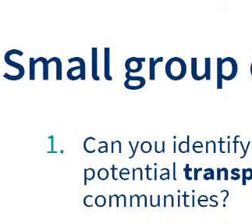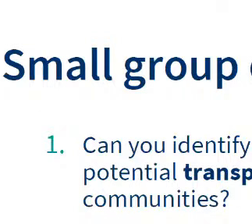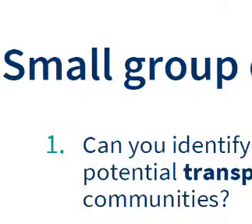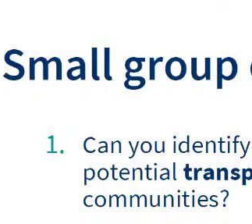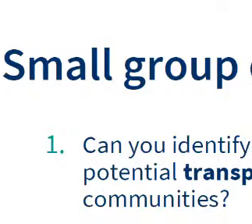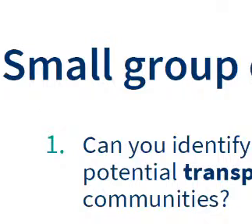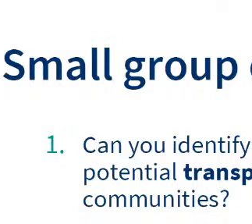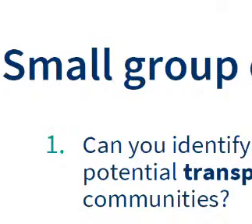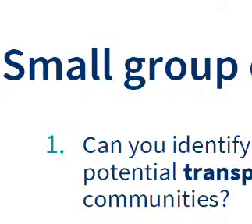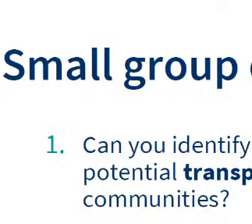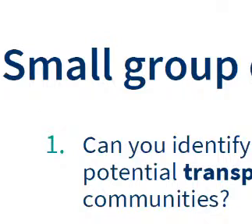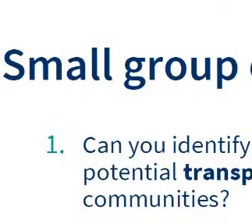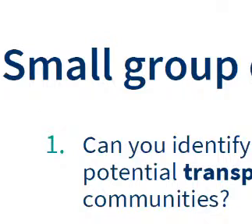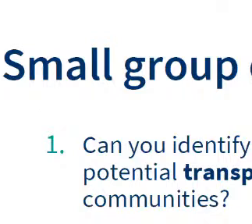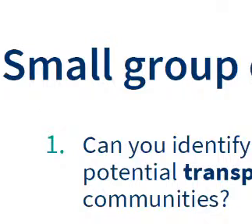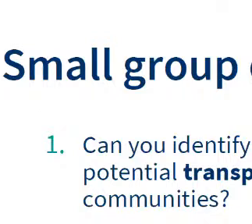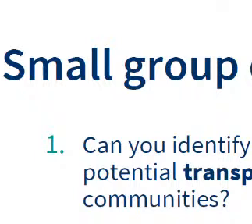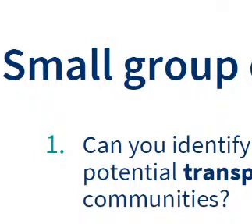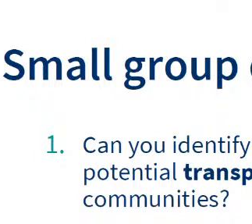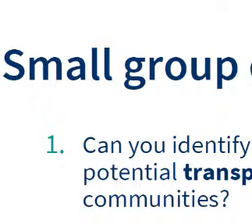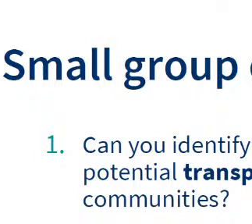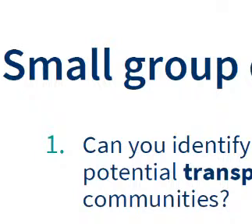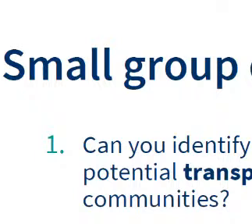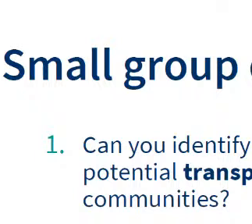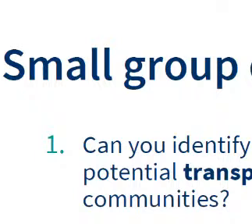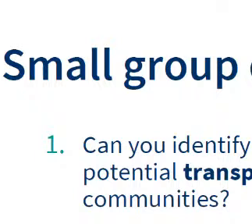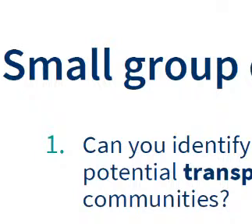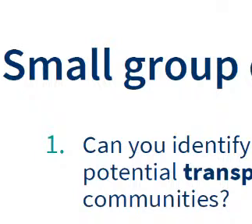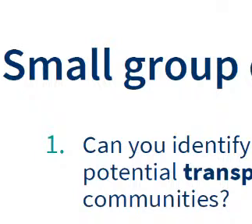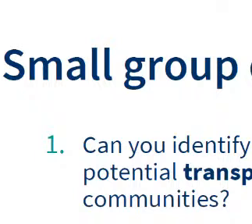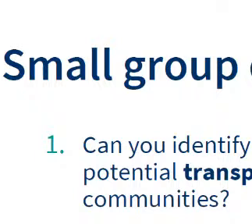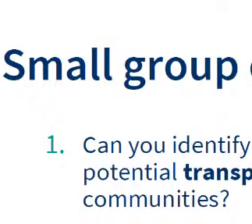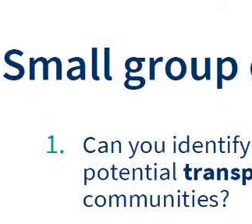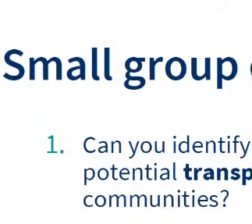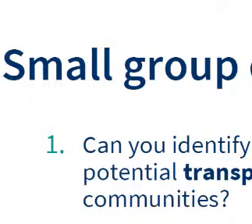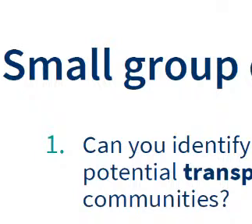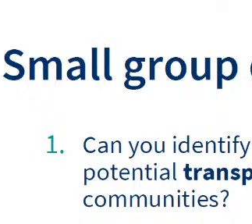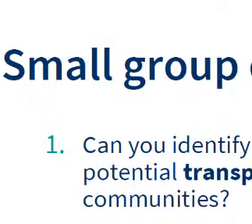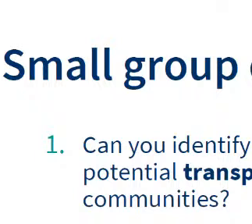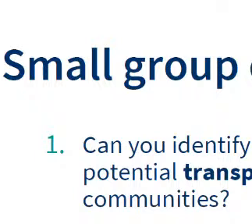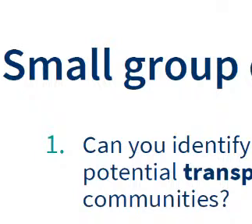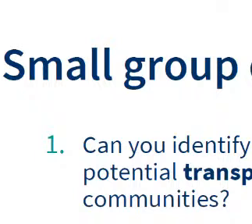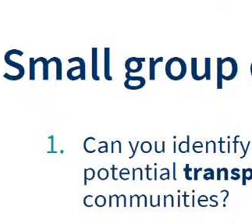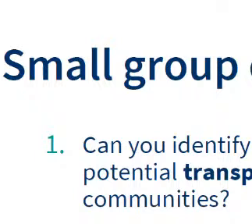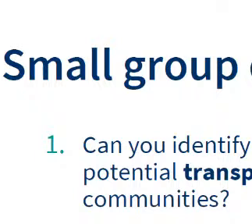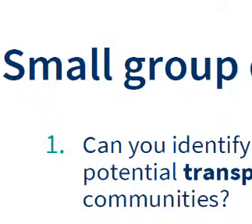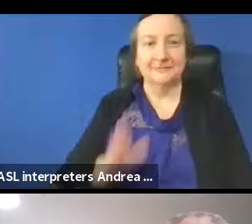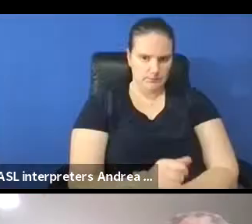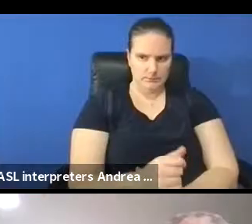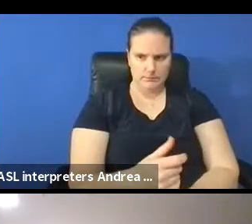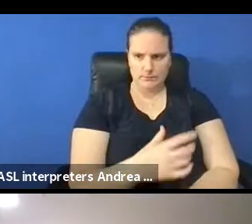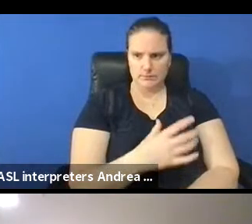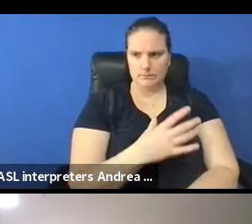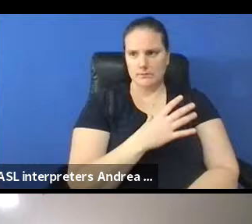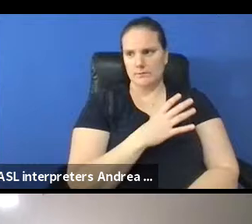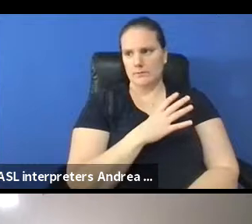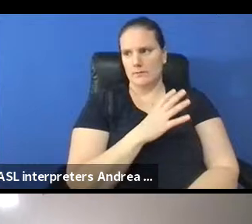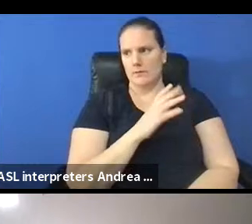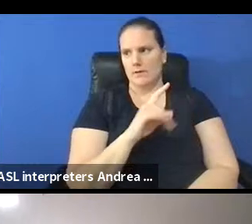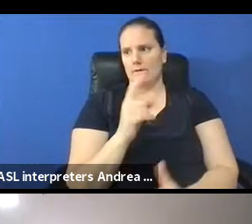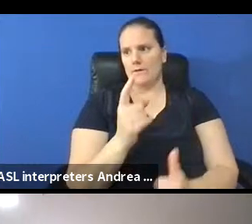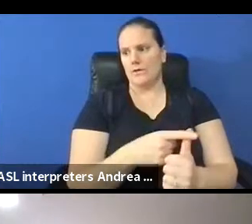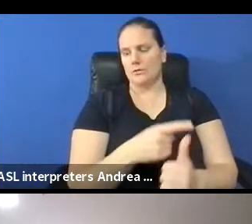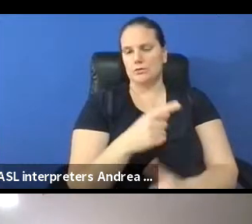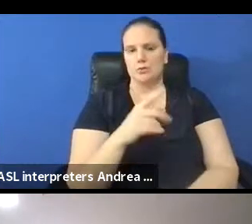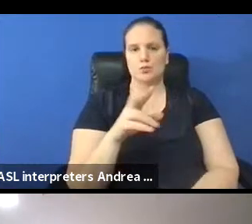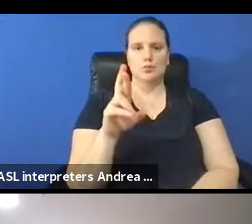rooms now. First, we'll let's see, because I think